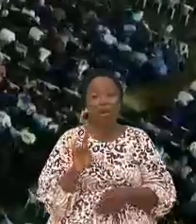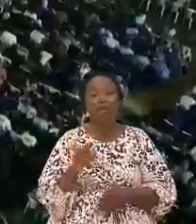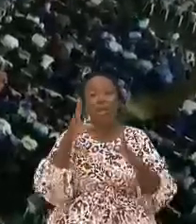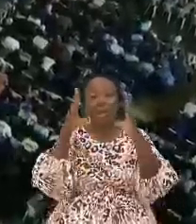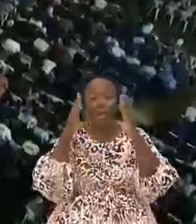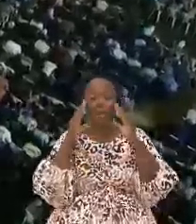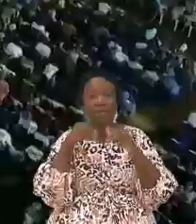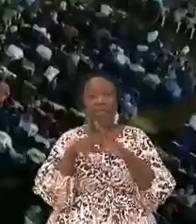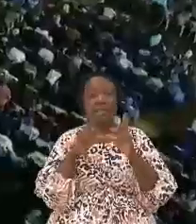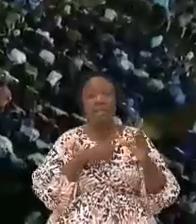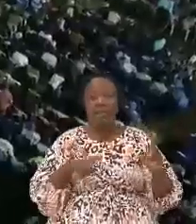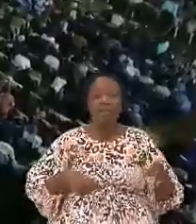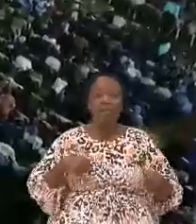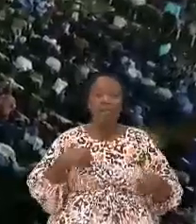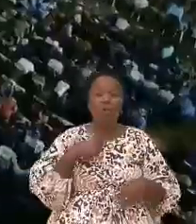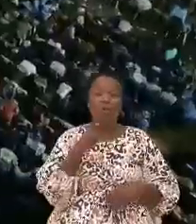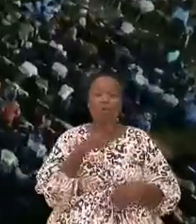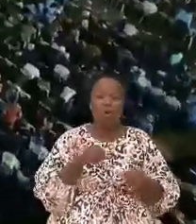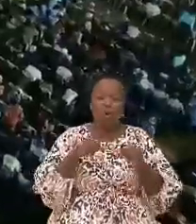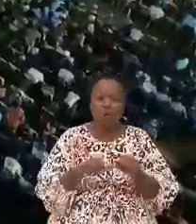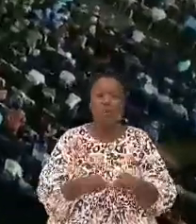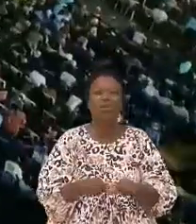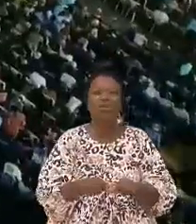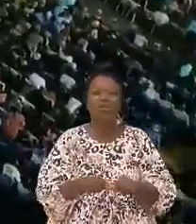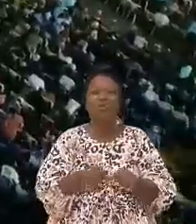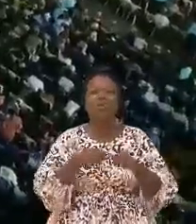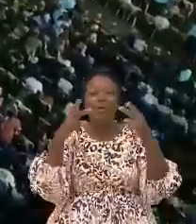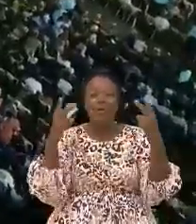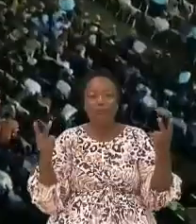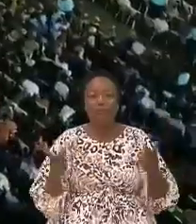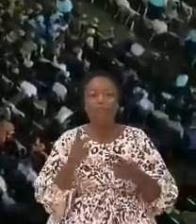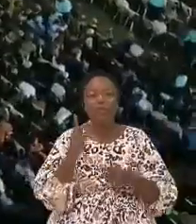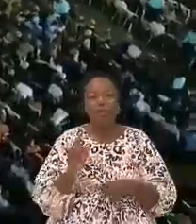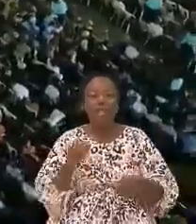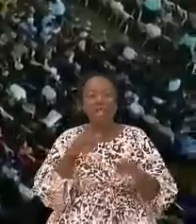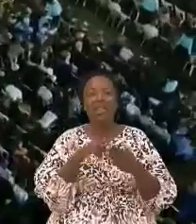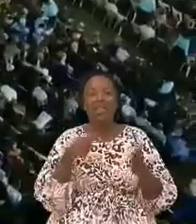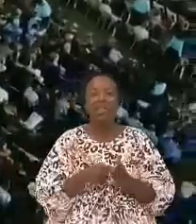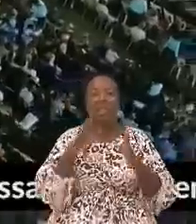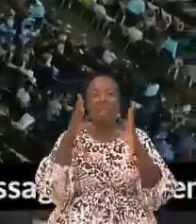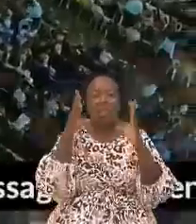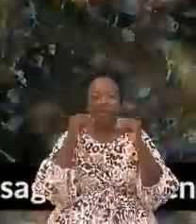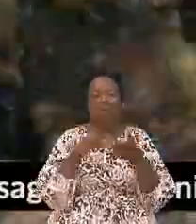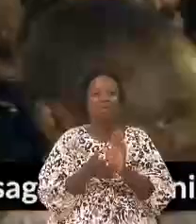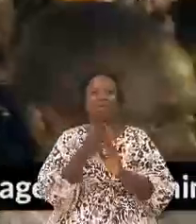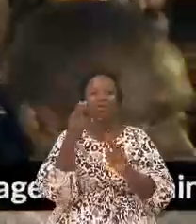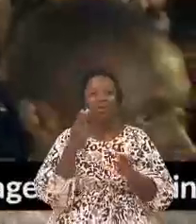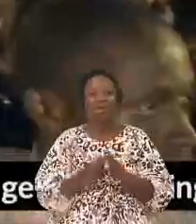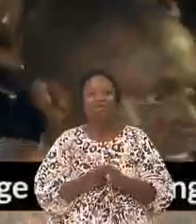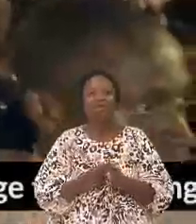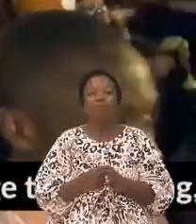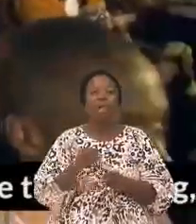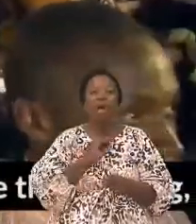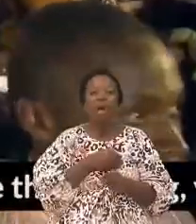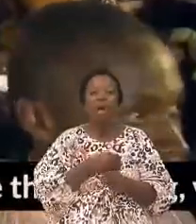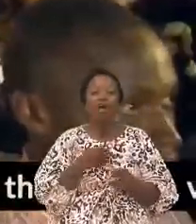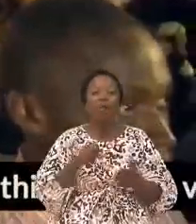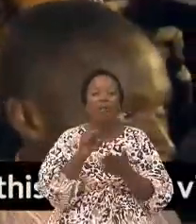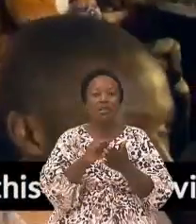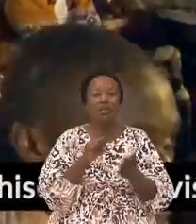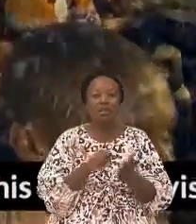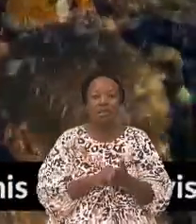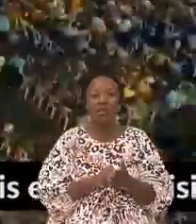this newfound experience in the Lord, you'll continue triumphantly, victoriously in